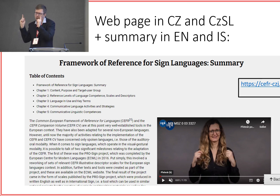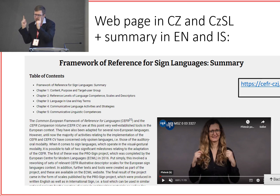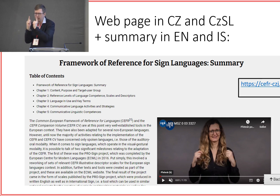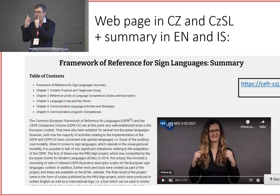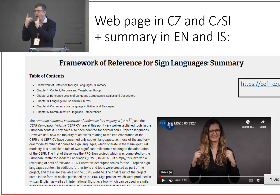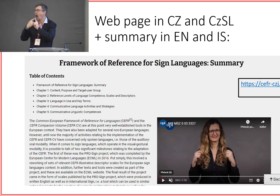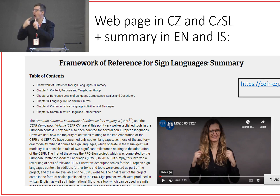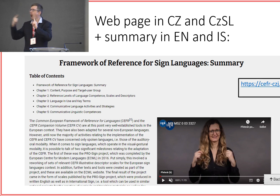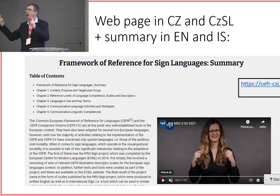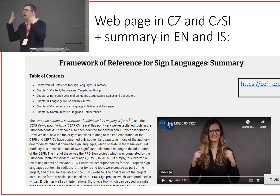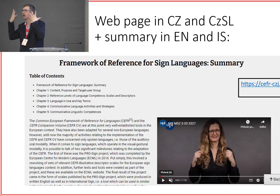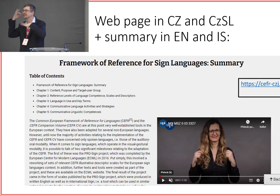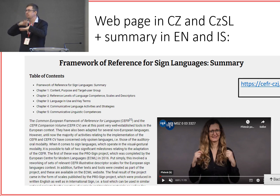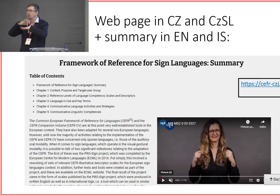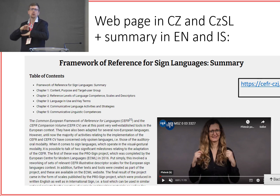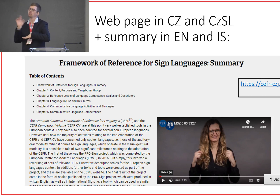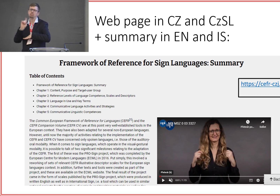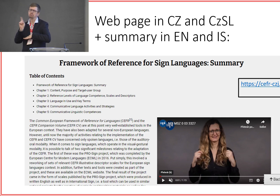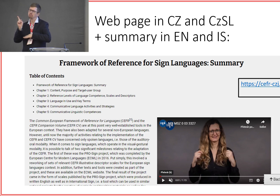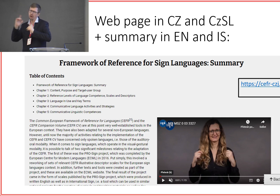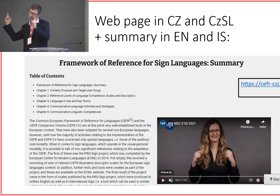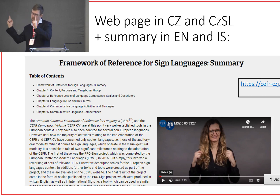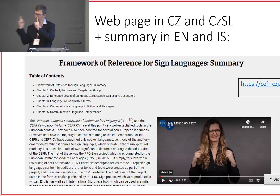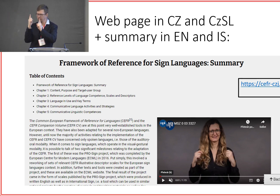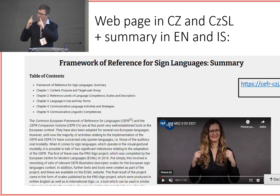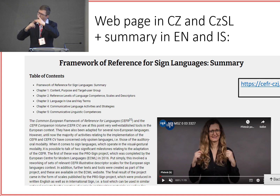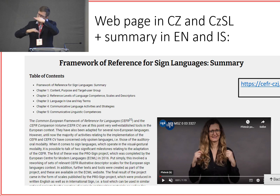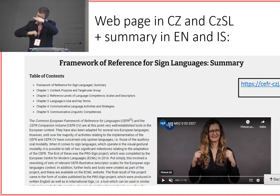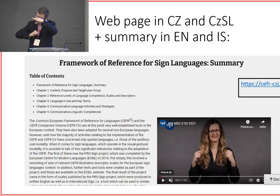And of course, there were time restrictions.